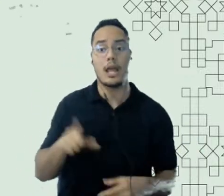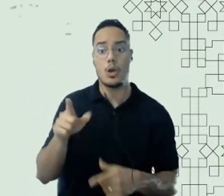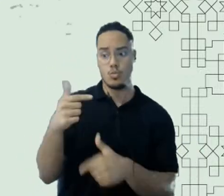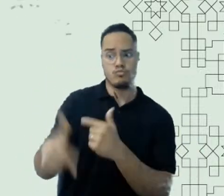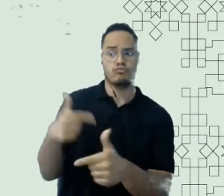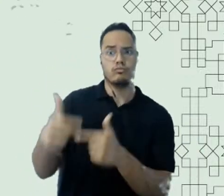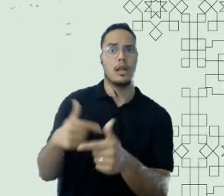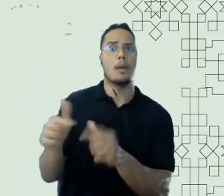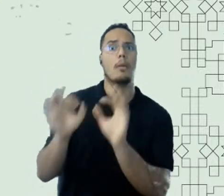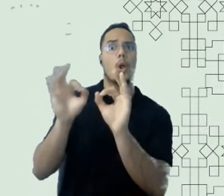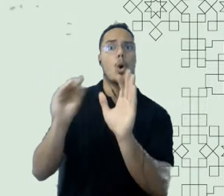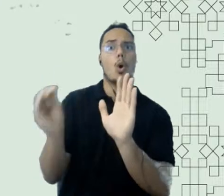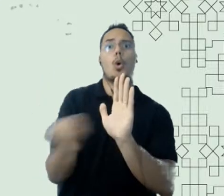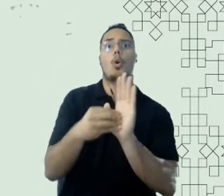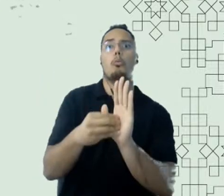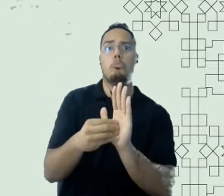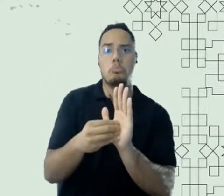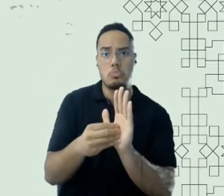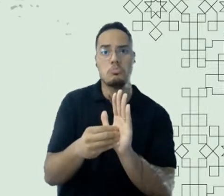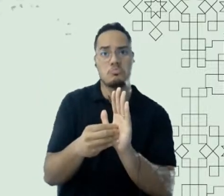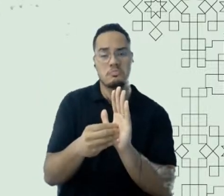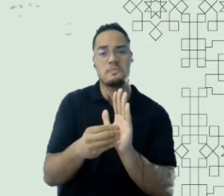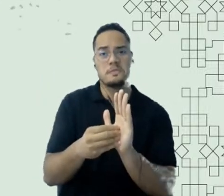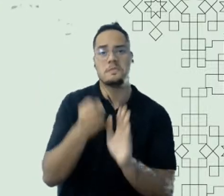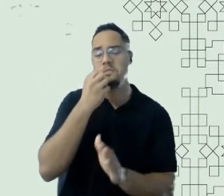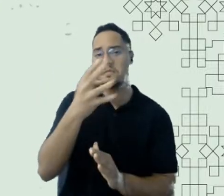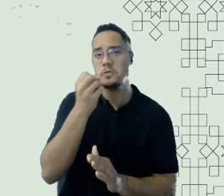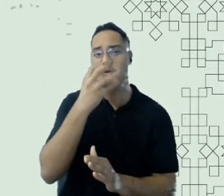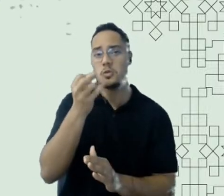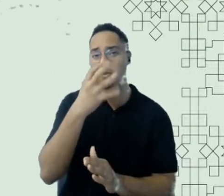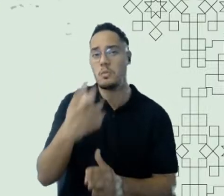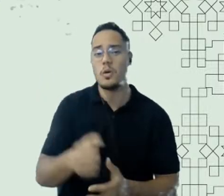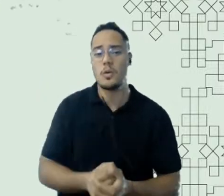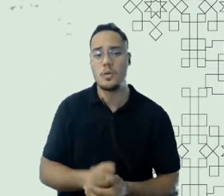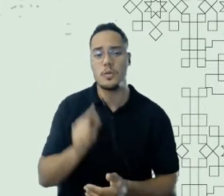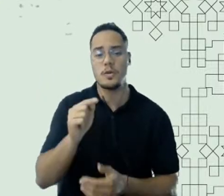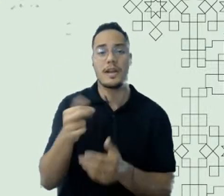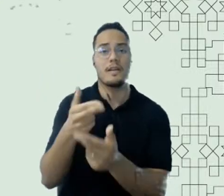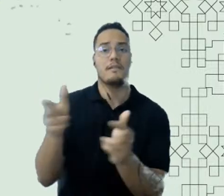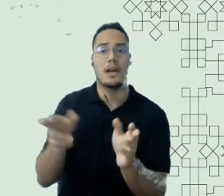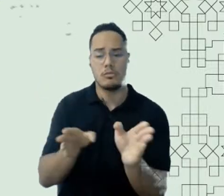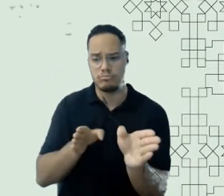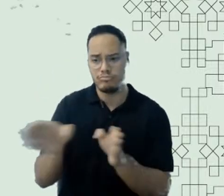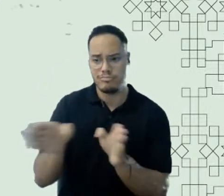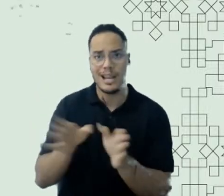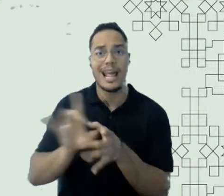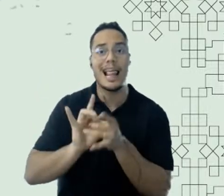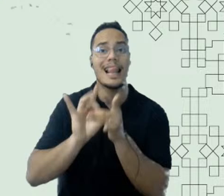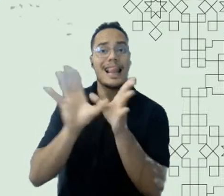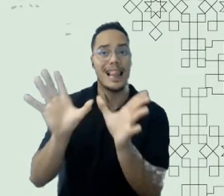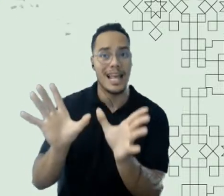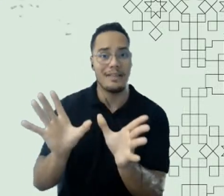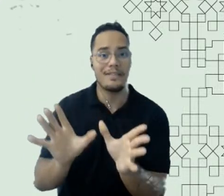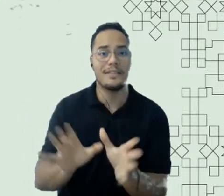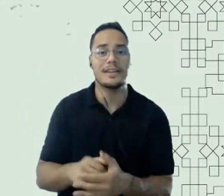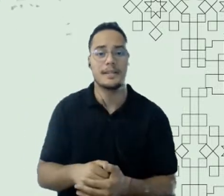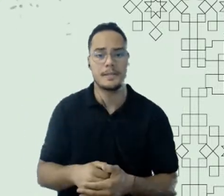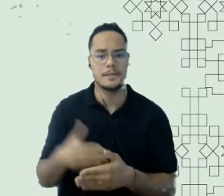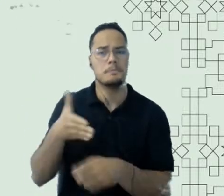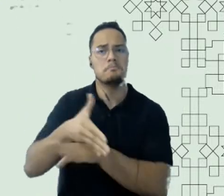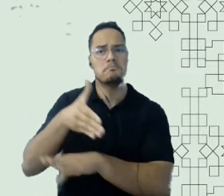access, examining all the articles of the directive in a very comprehensive